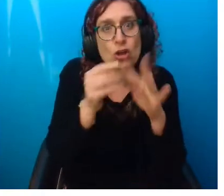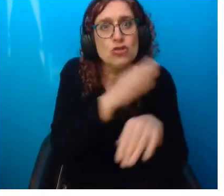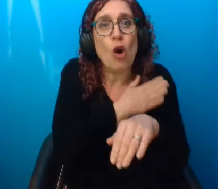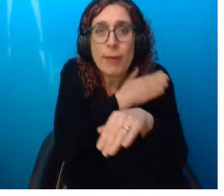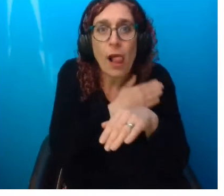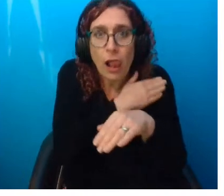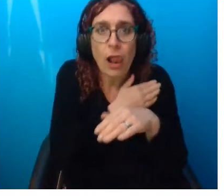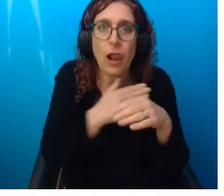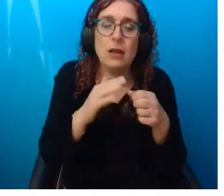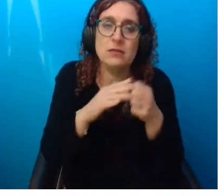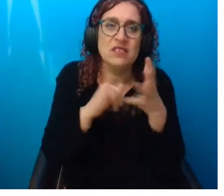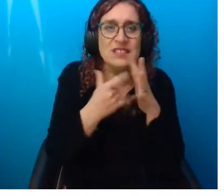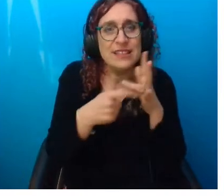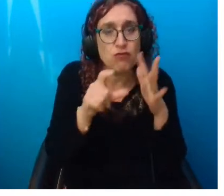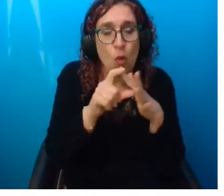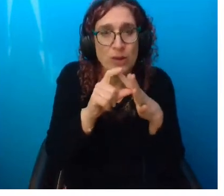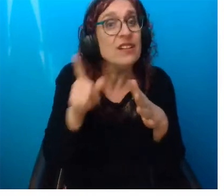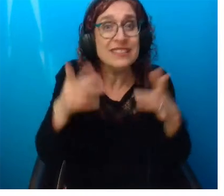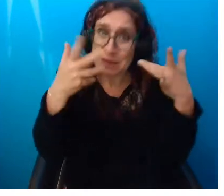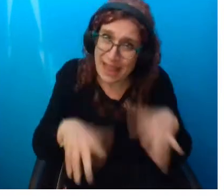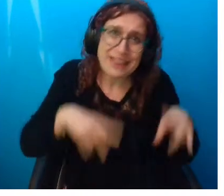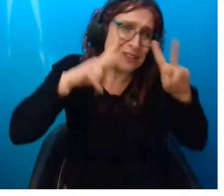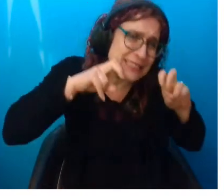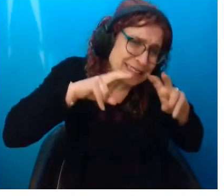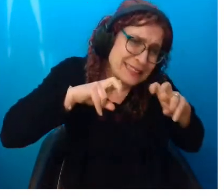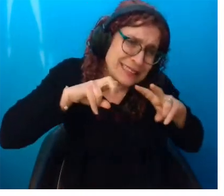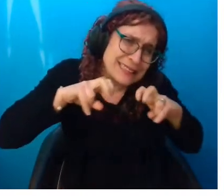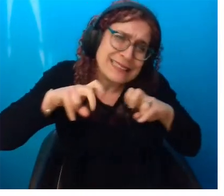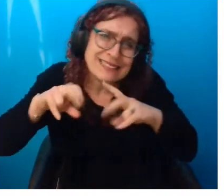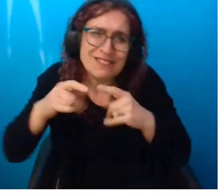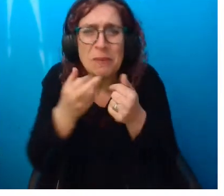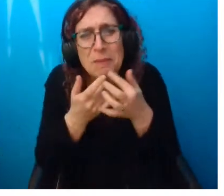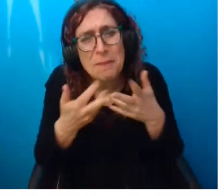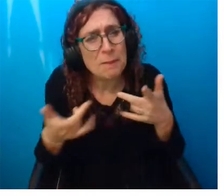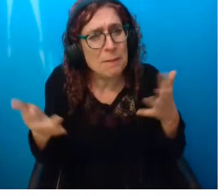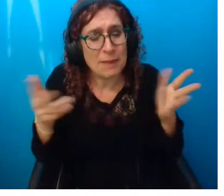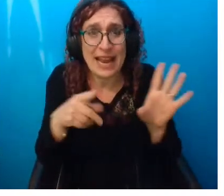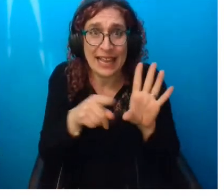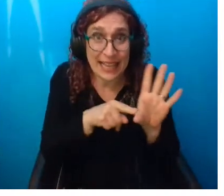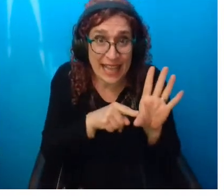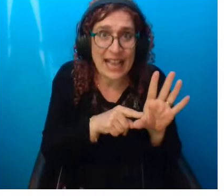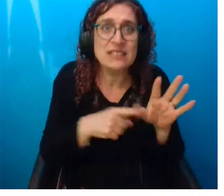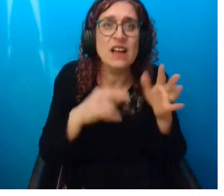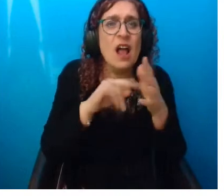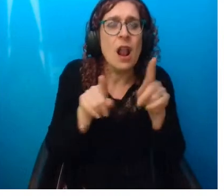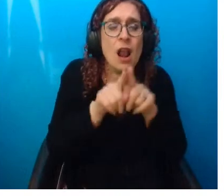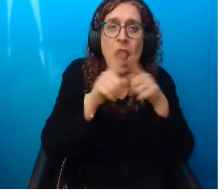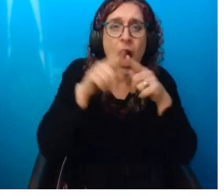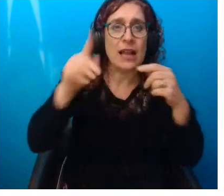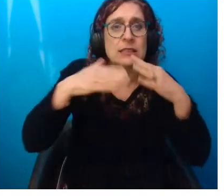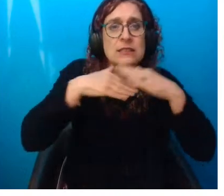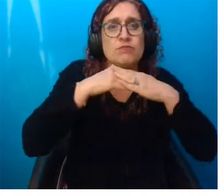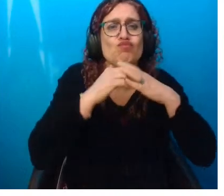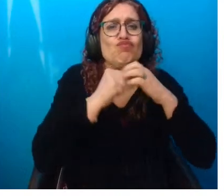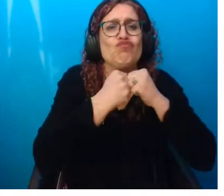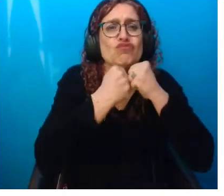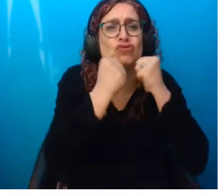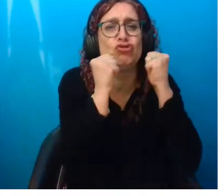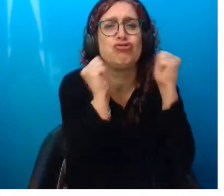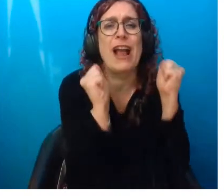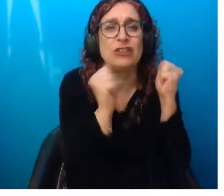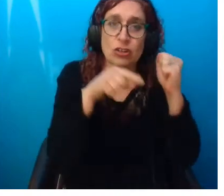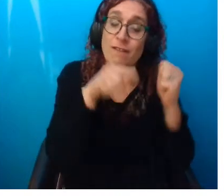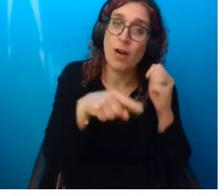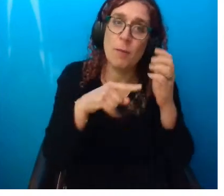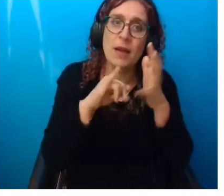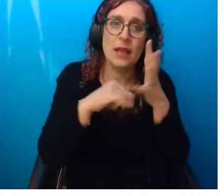many years has been looked at for steroid atrophy with topical steroids. It has